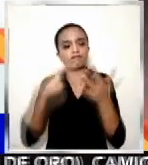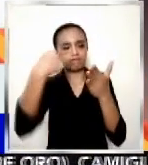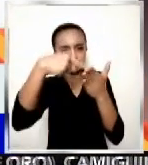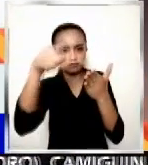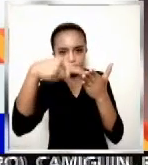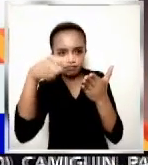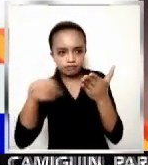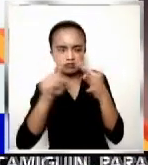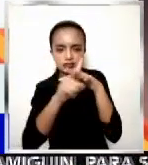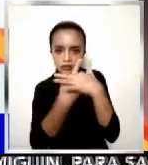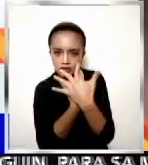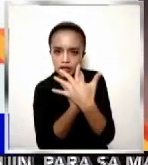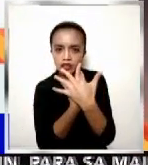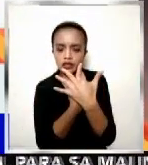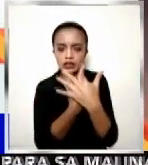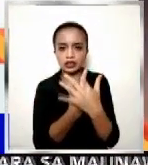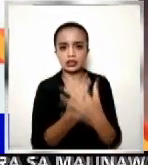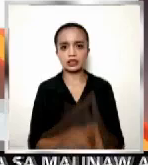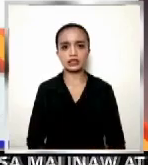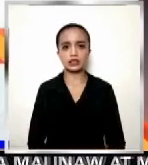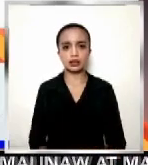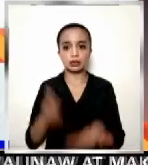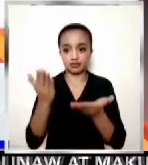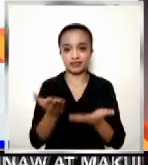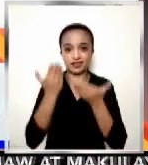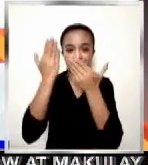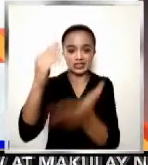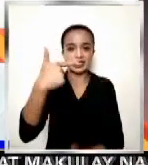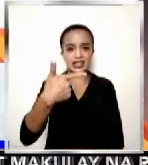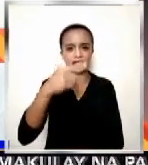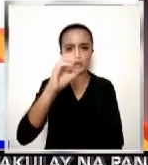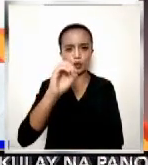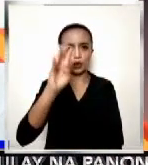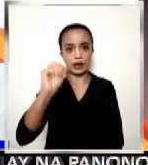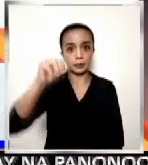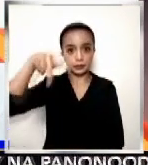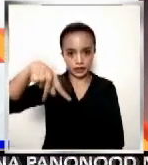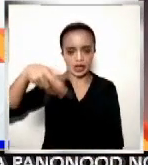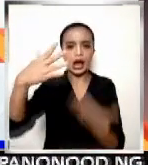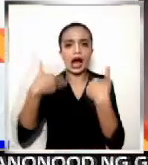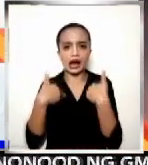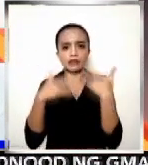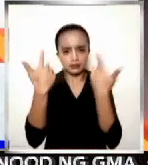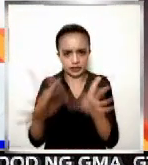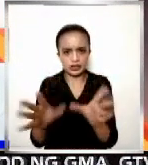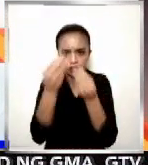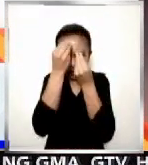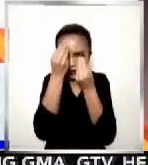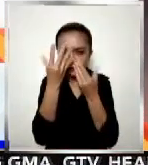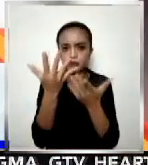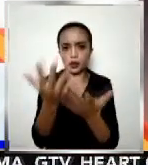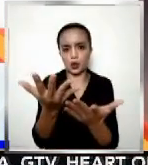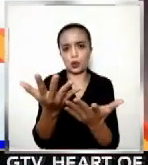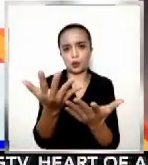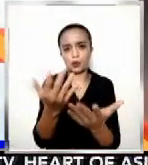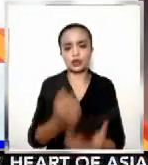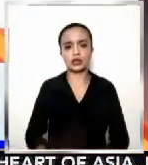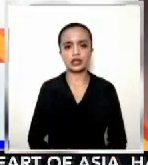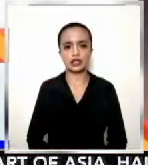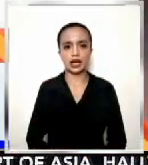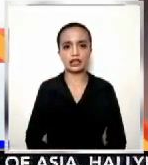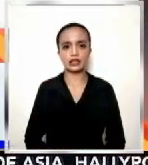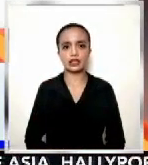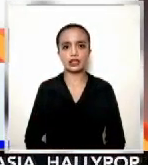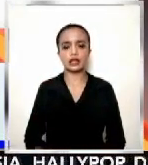the GOMP presented to us, we already have advised and has written NGCP and the